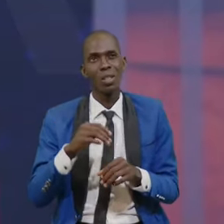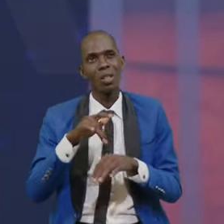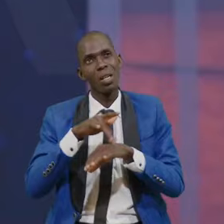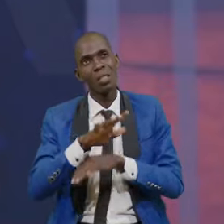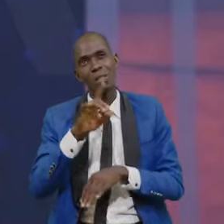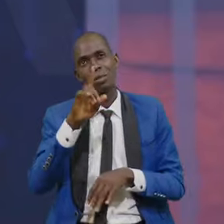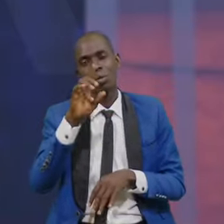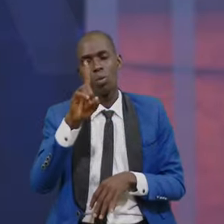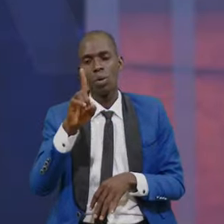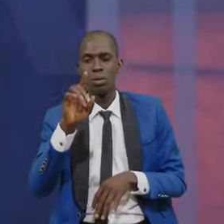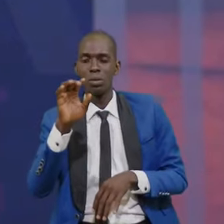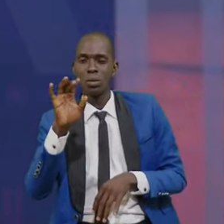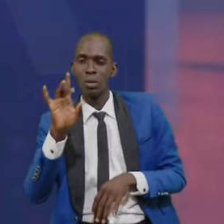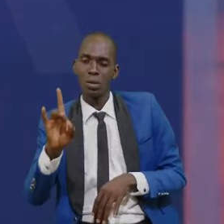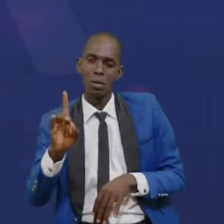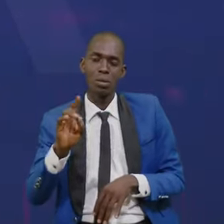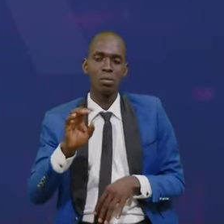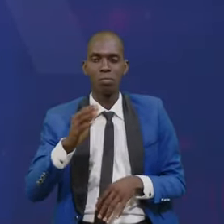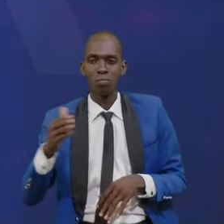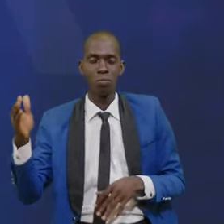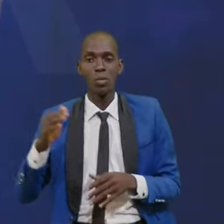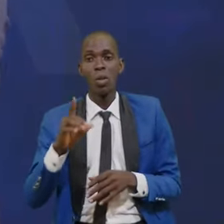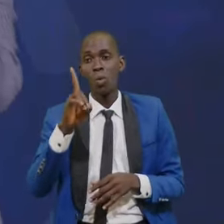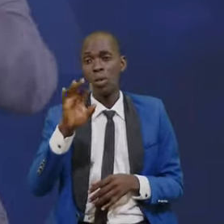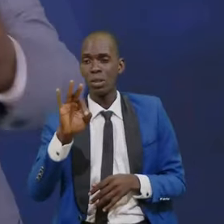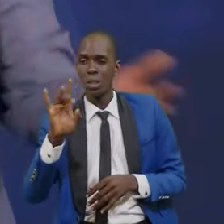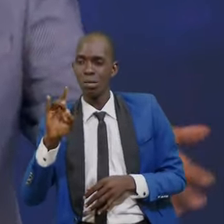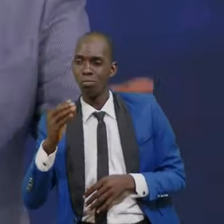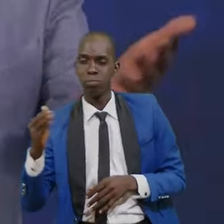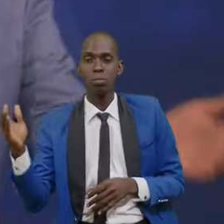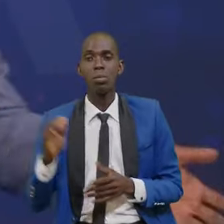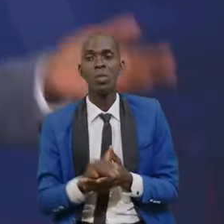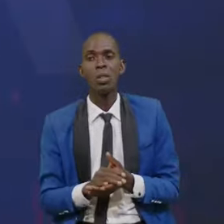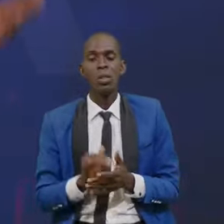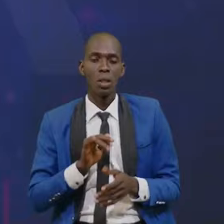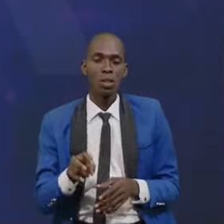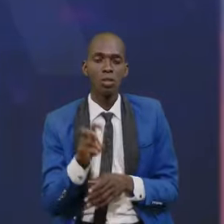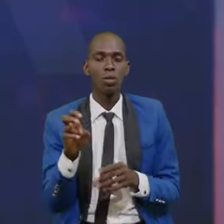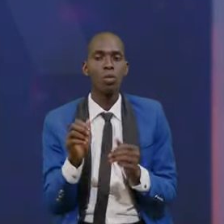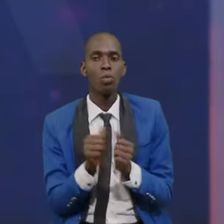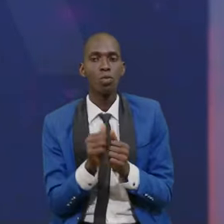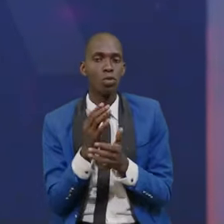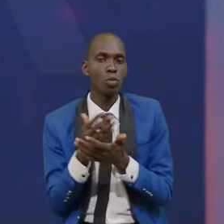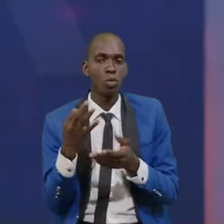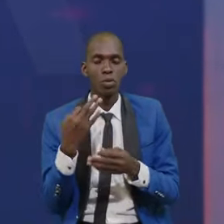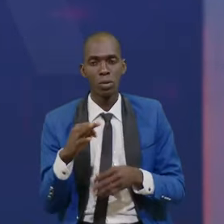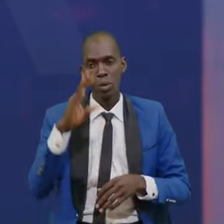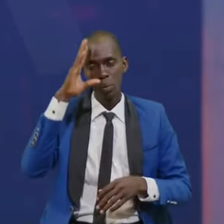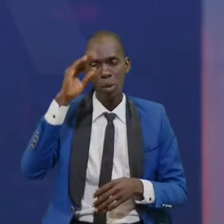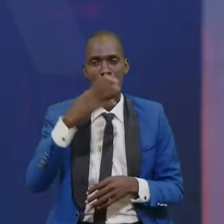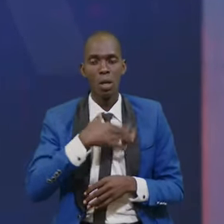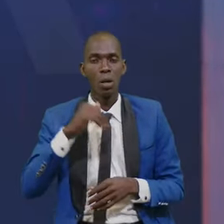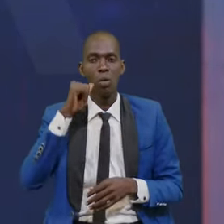80s. And when I came, you know, we traveled with, you know, some of the men of God and women of God